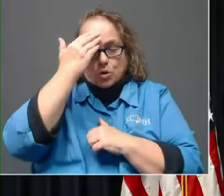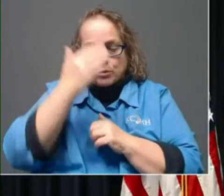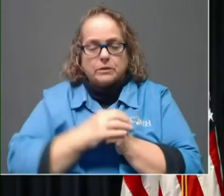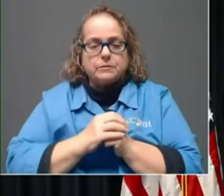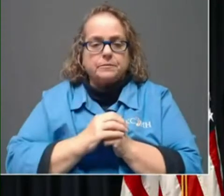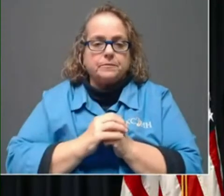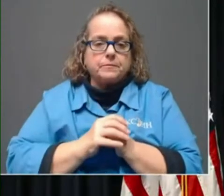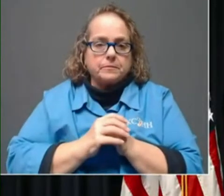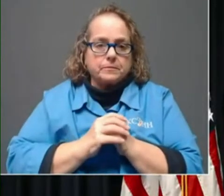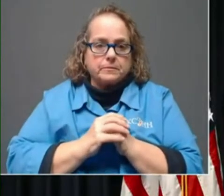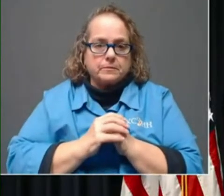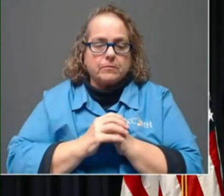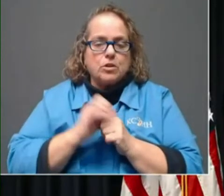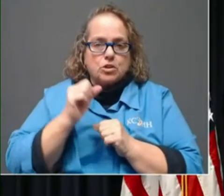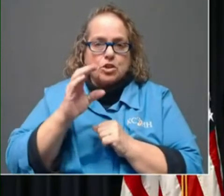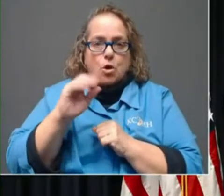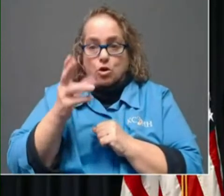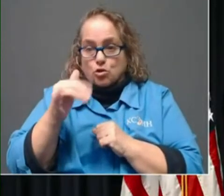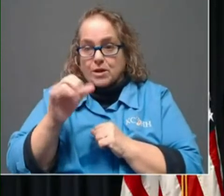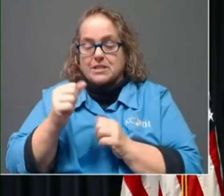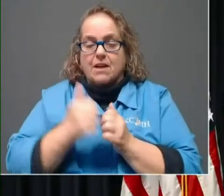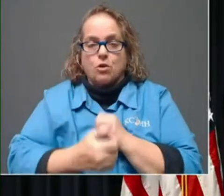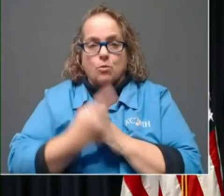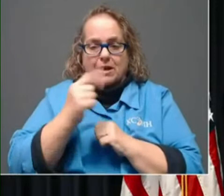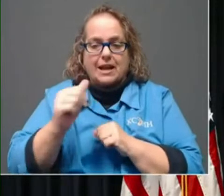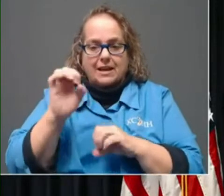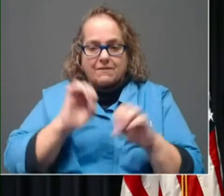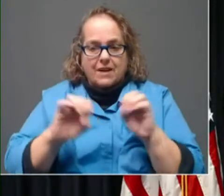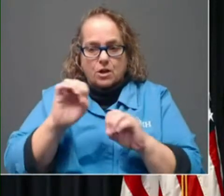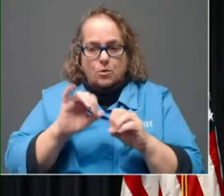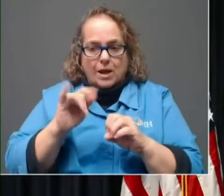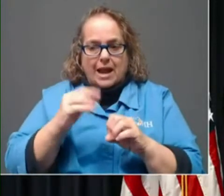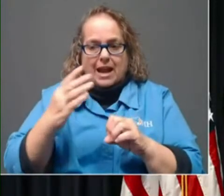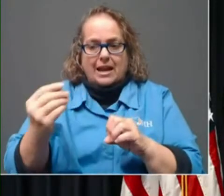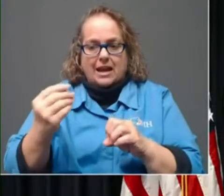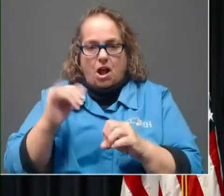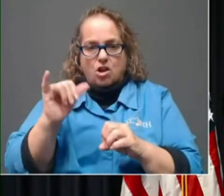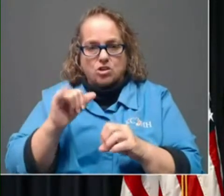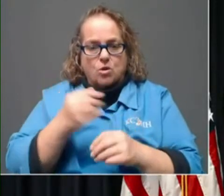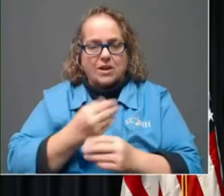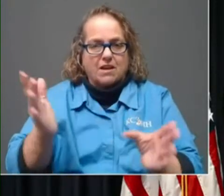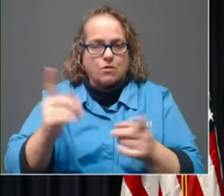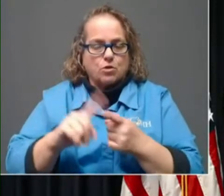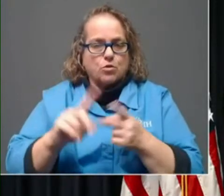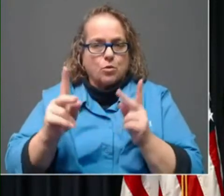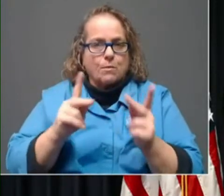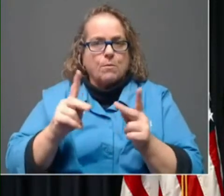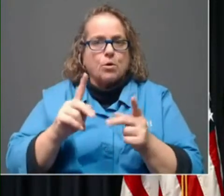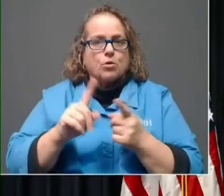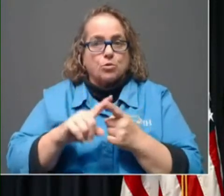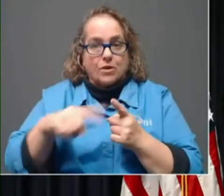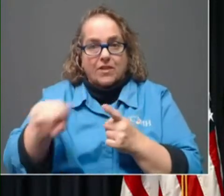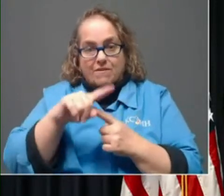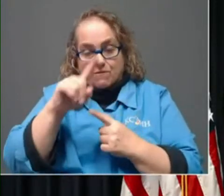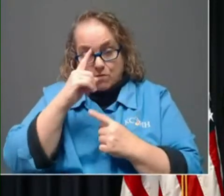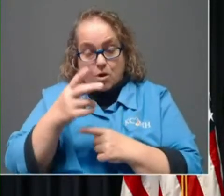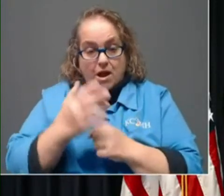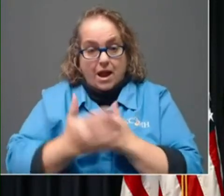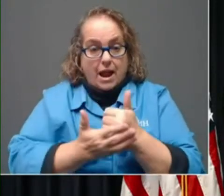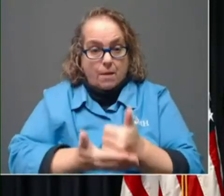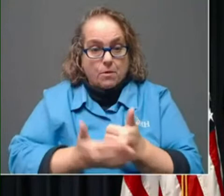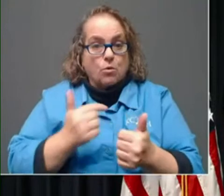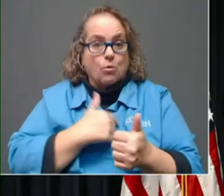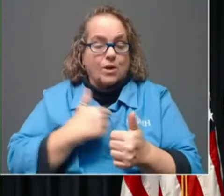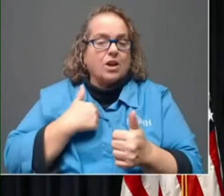can evaluate it, and also get it out to those that are coming to them for help. And we appreciate